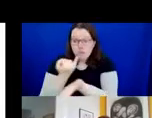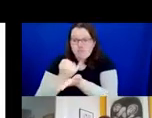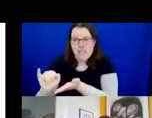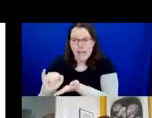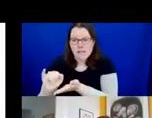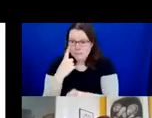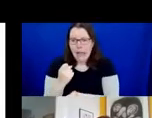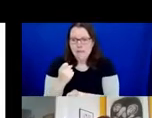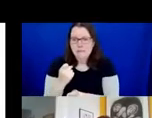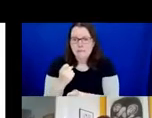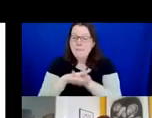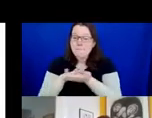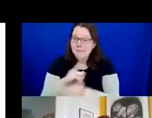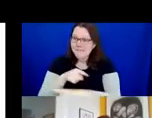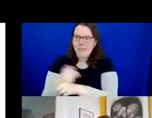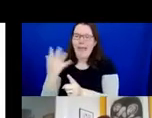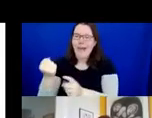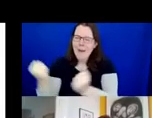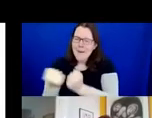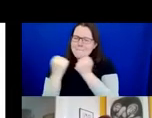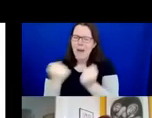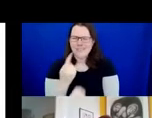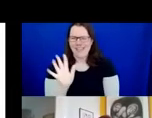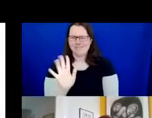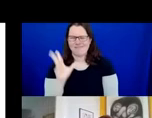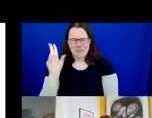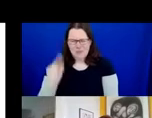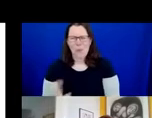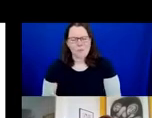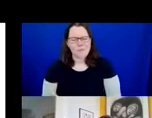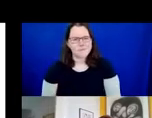power of veto. Next slide, please.